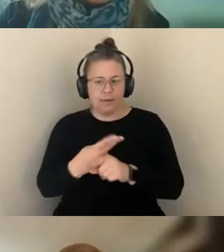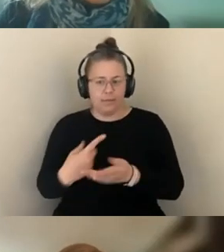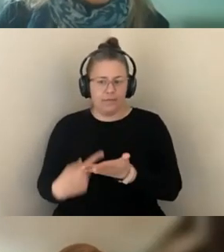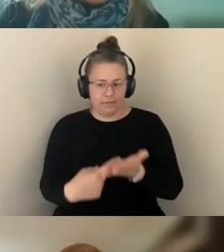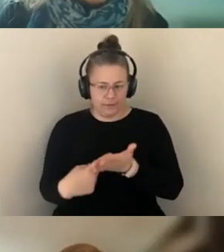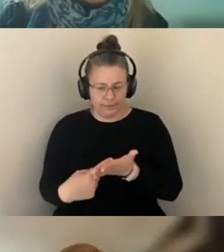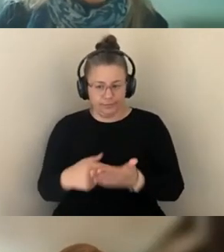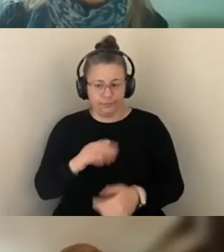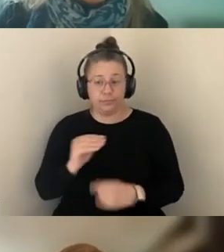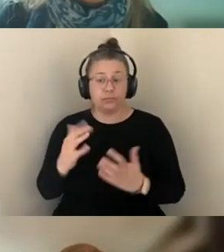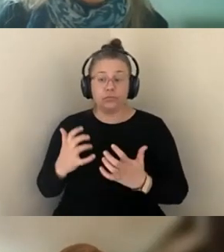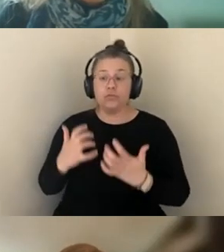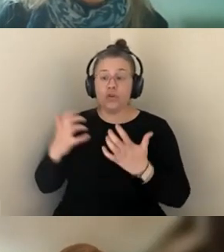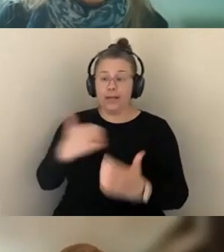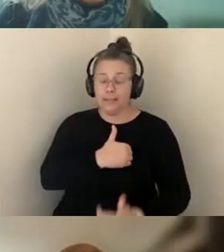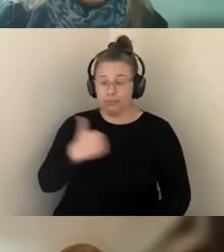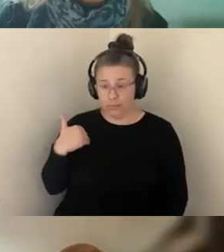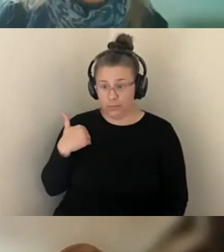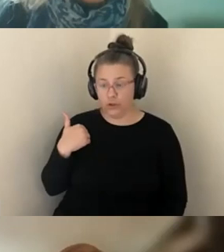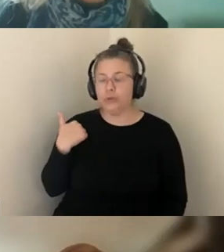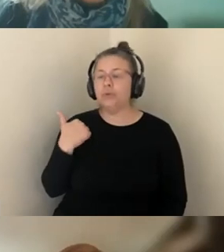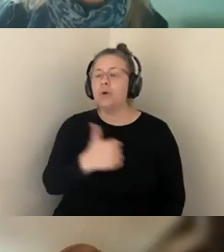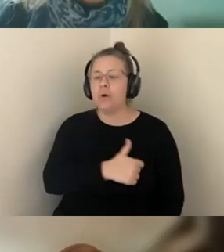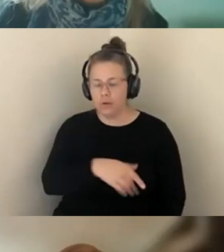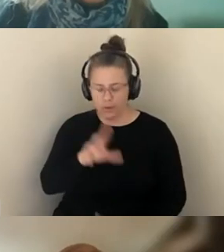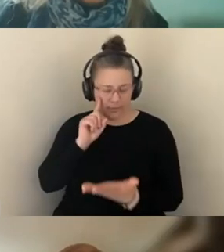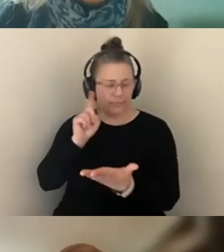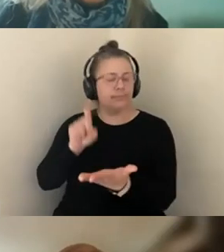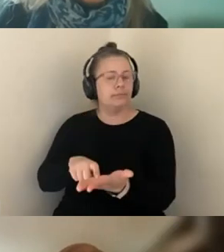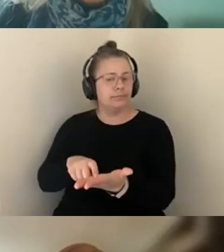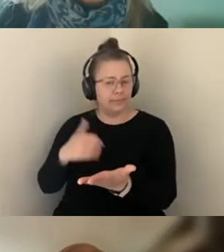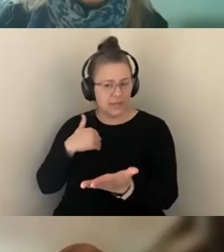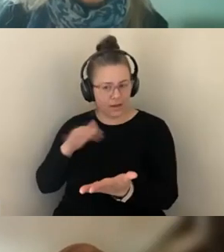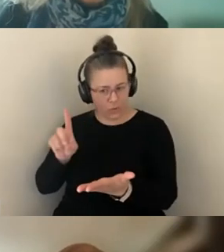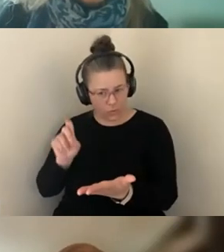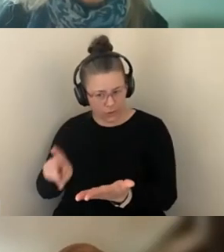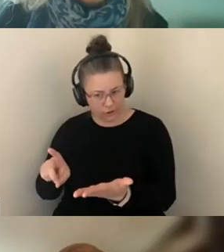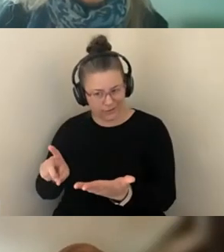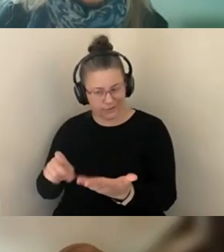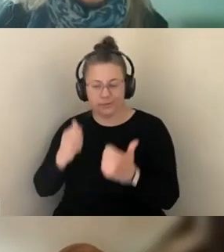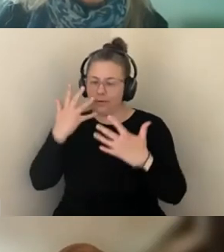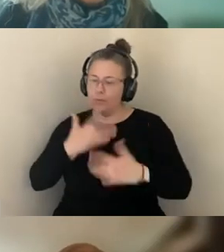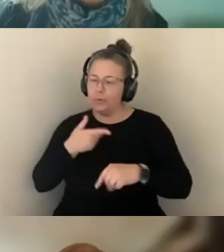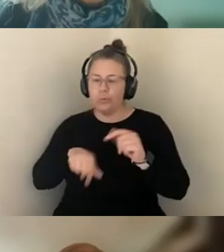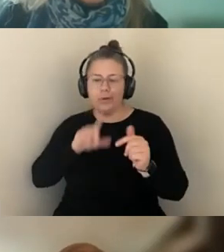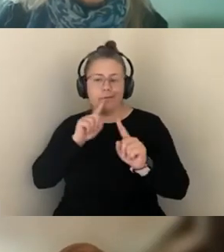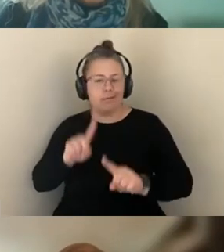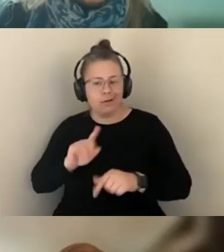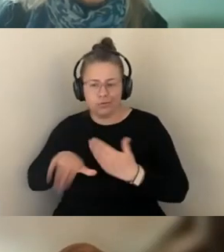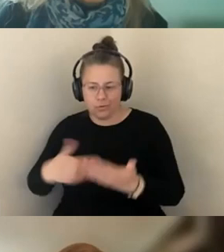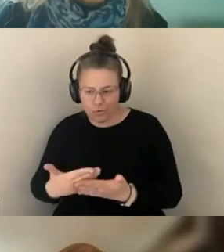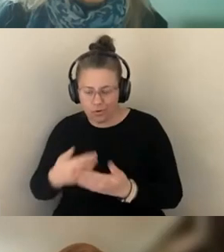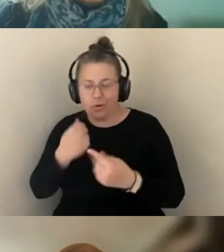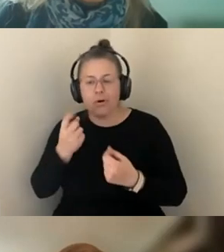of your questions. We have not been able to answer all of them, but we are working on ways to further engage. We will also be further engaging in a